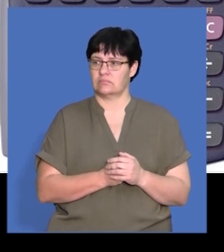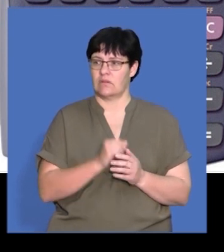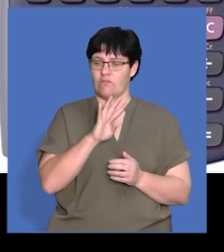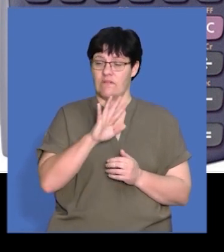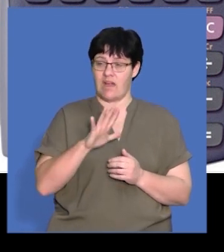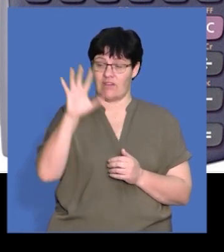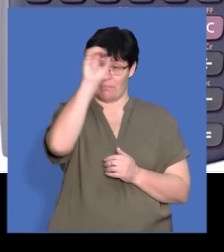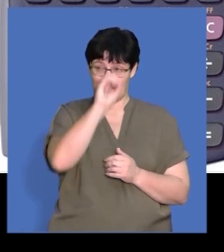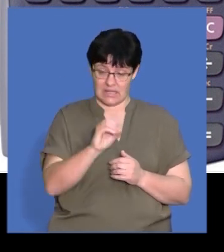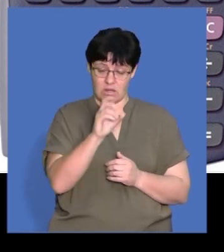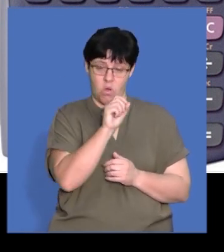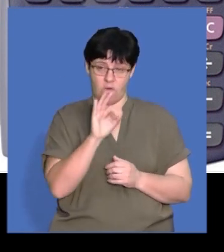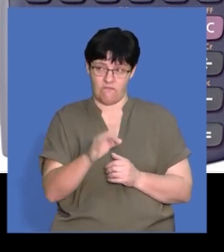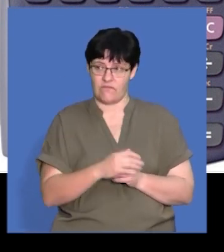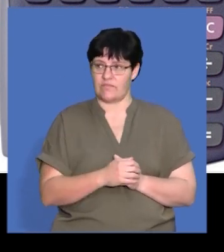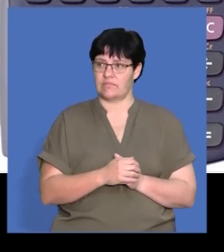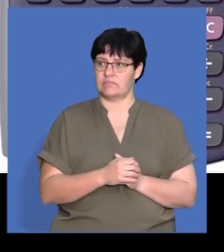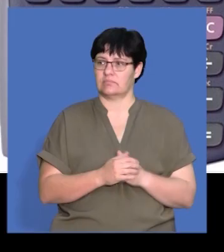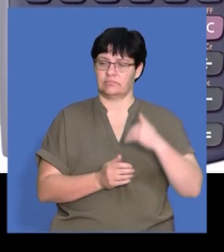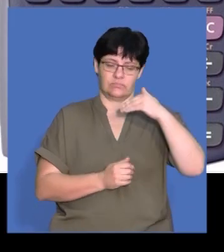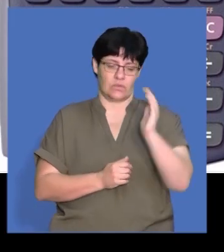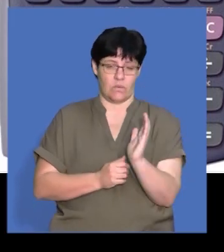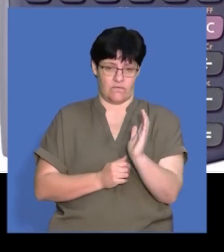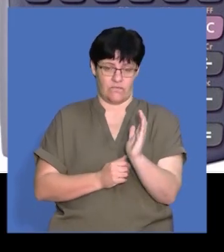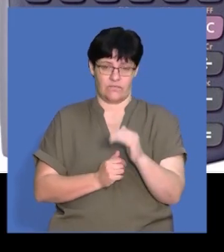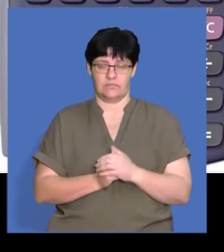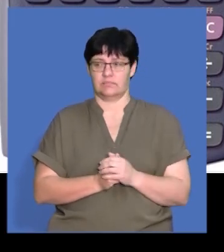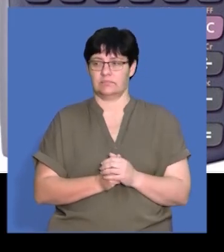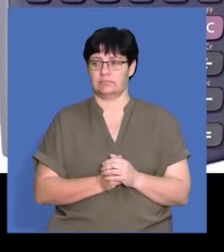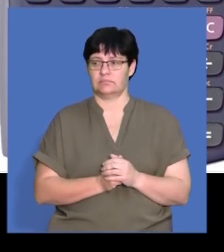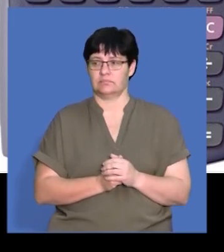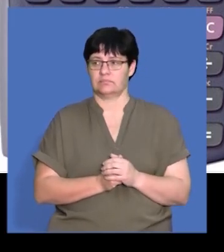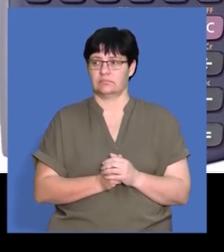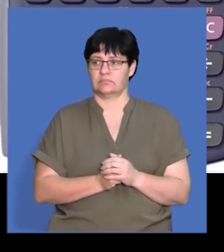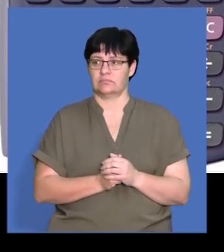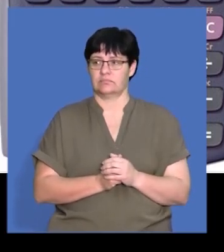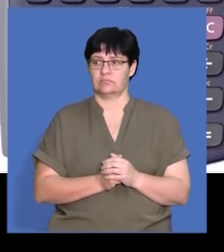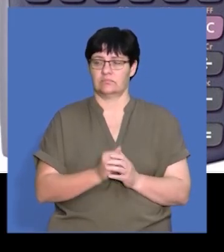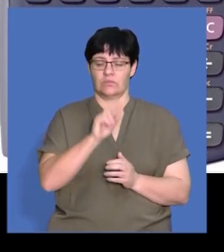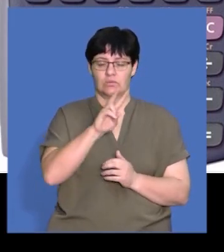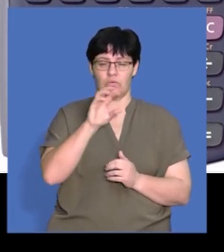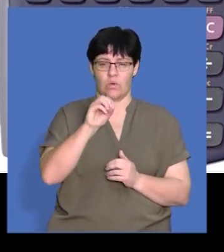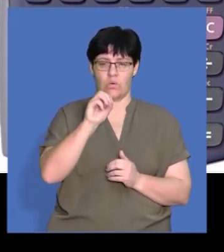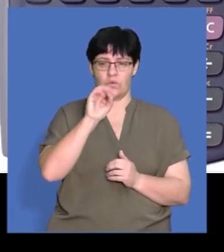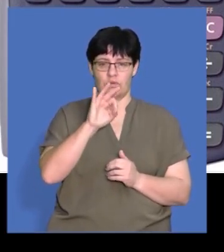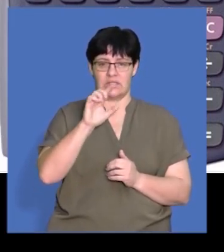45% of, and then I'm opening a bracket, so I have a bracket on this calculator,